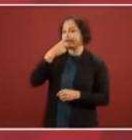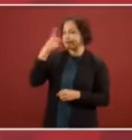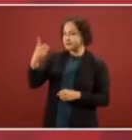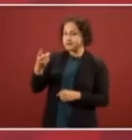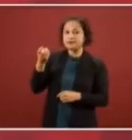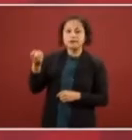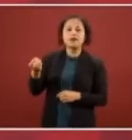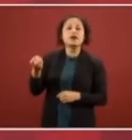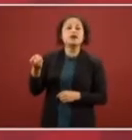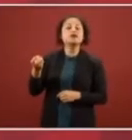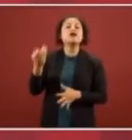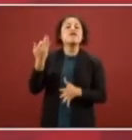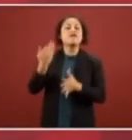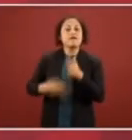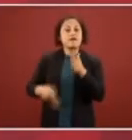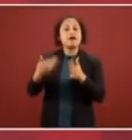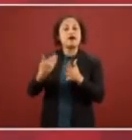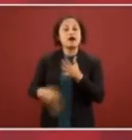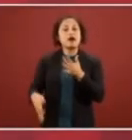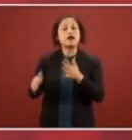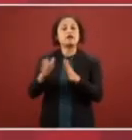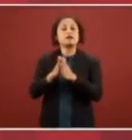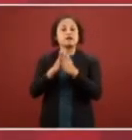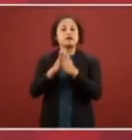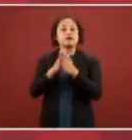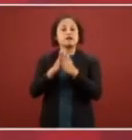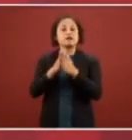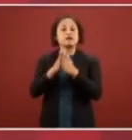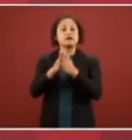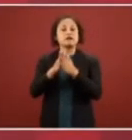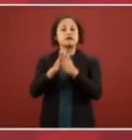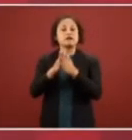information. No se va a afectar.